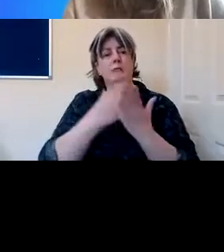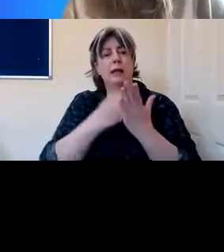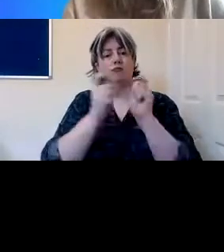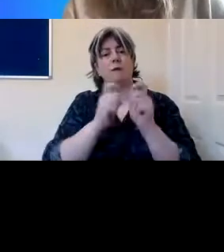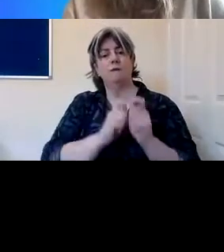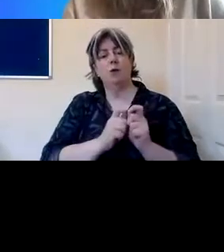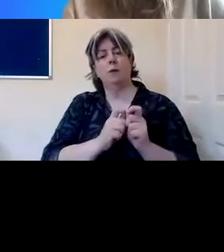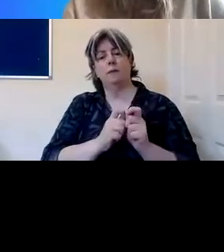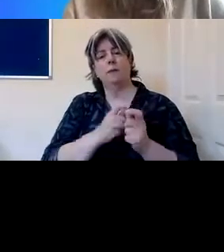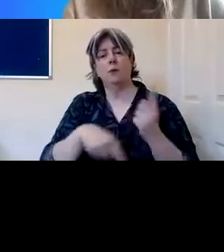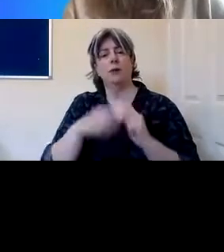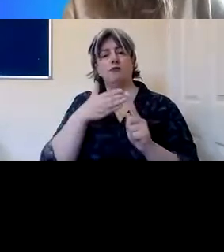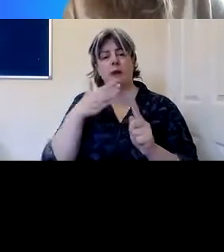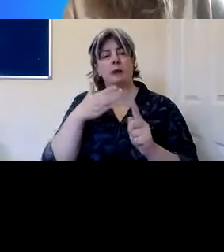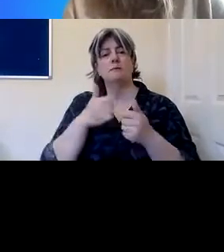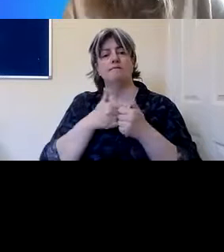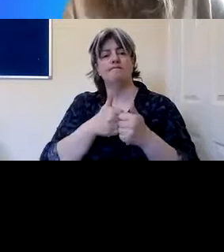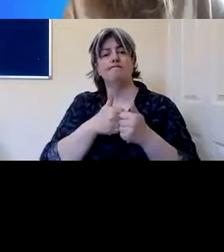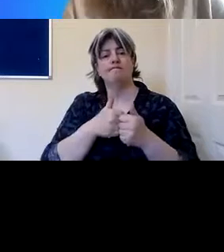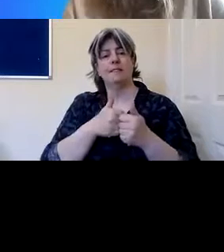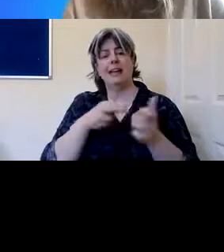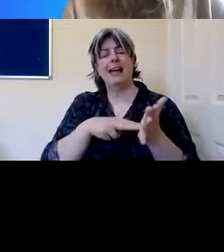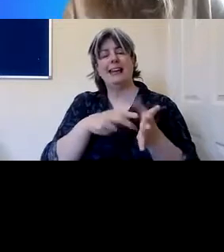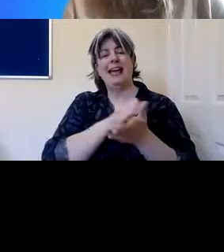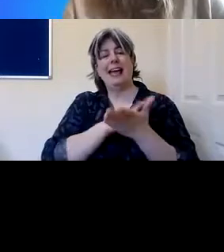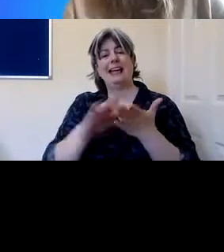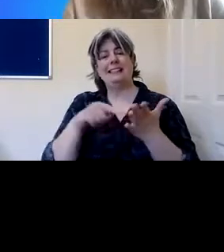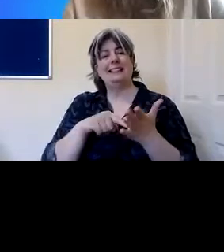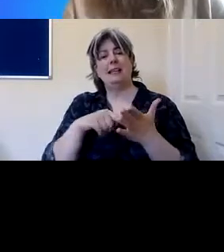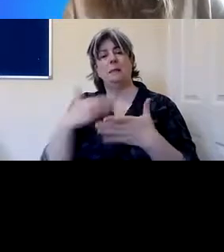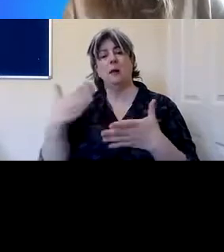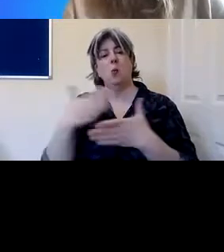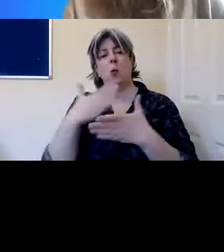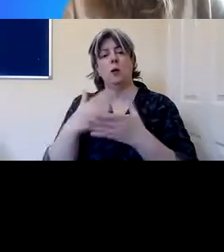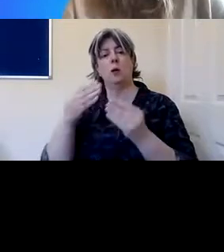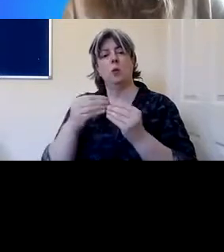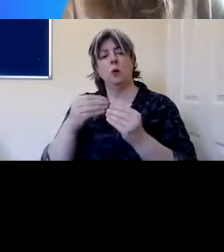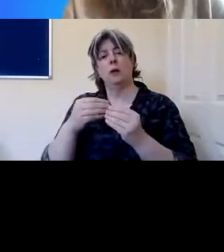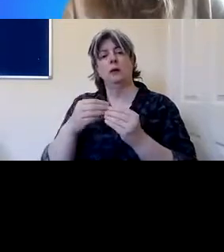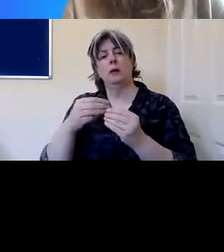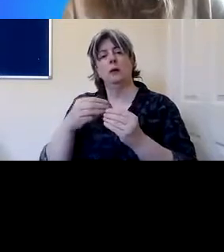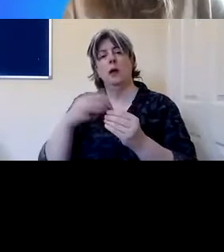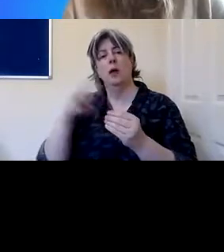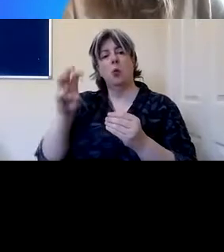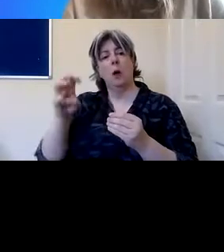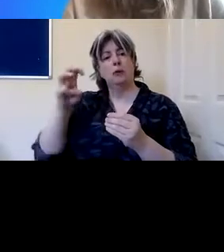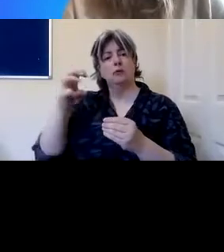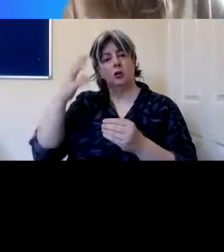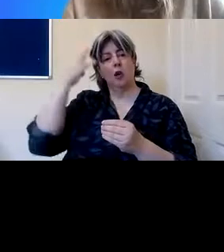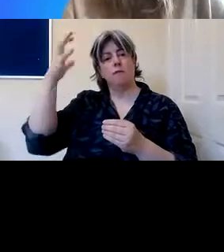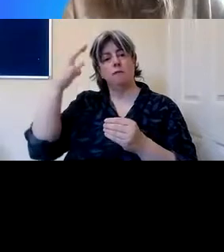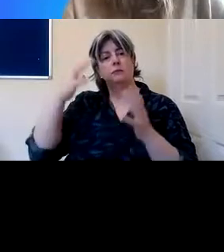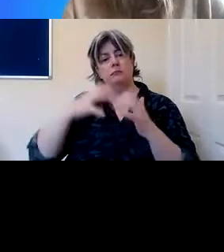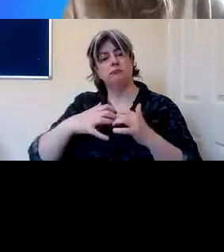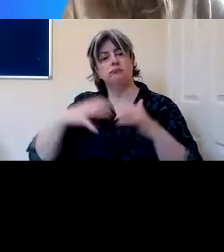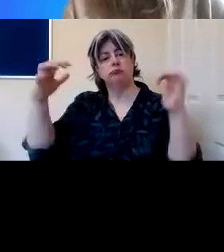something that's needed, that's wanted, and NAHT has worked with the Welsh Government in the development of that new curriculum. I suppose